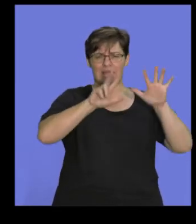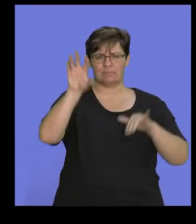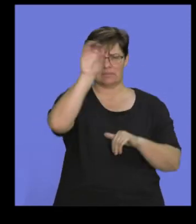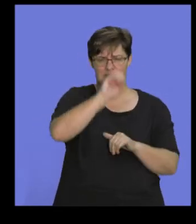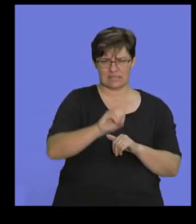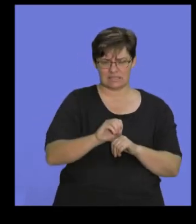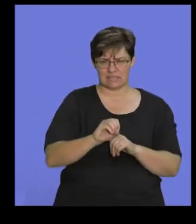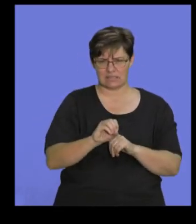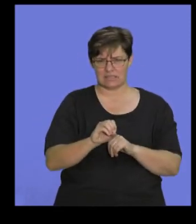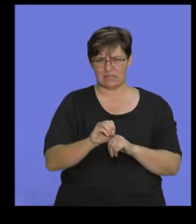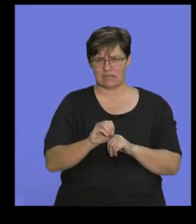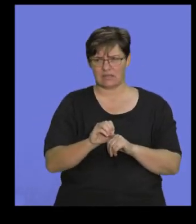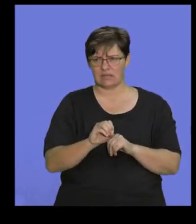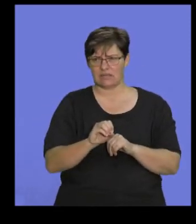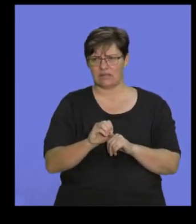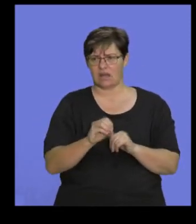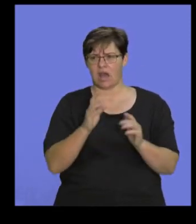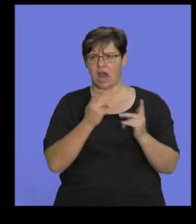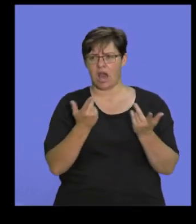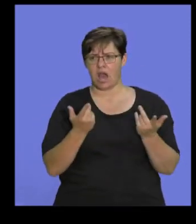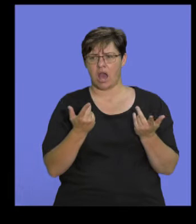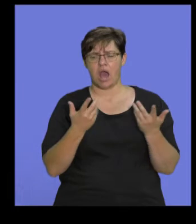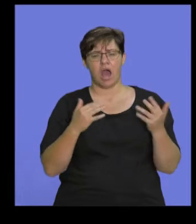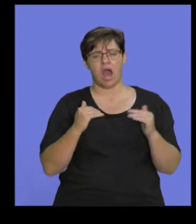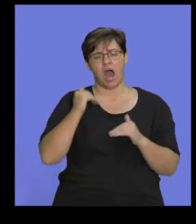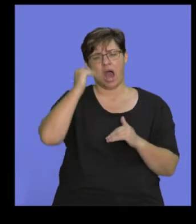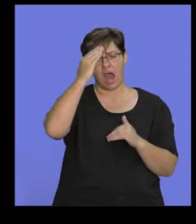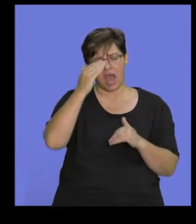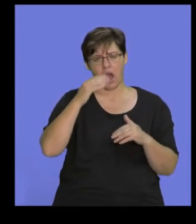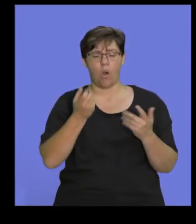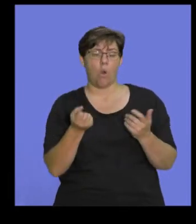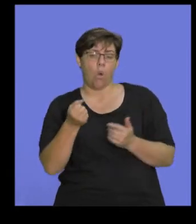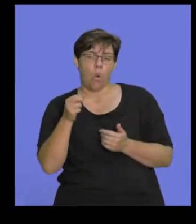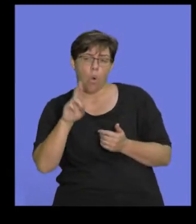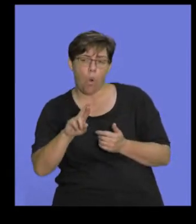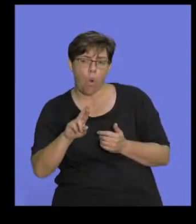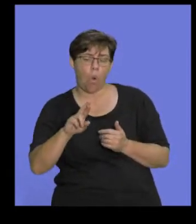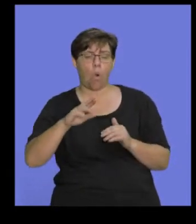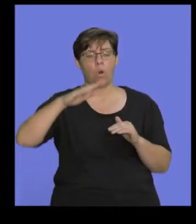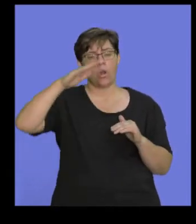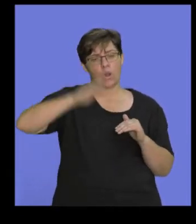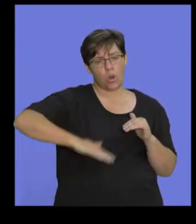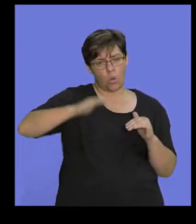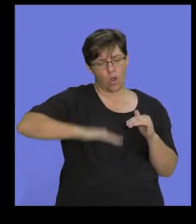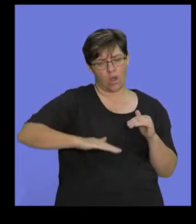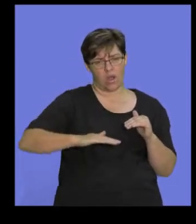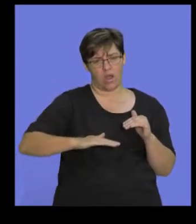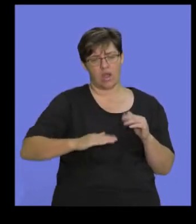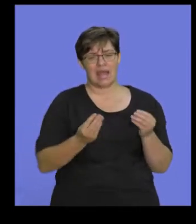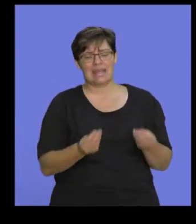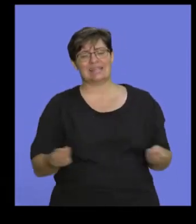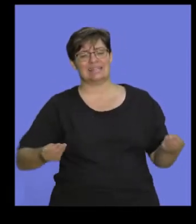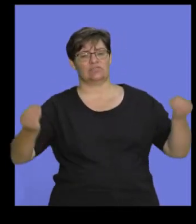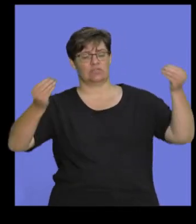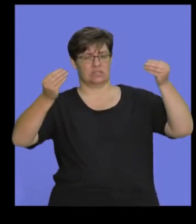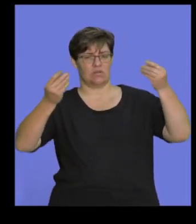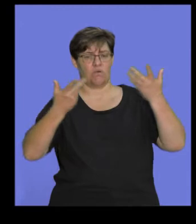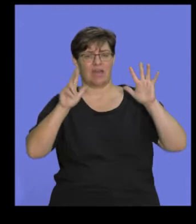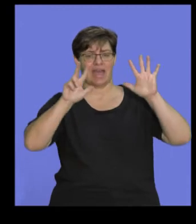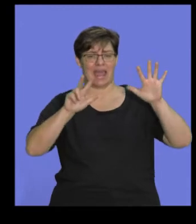lower than, sorry for that, this is actually supposed to be or, lower than an interest rate